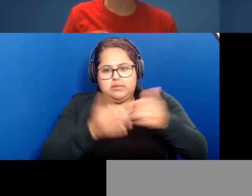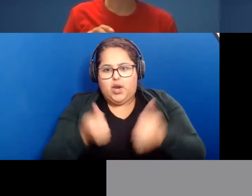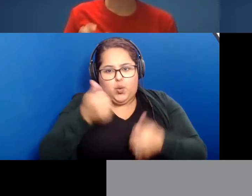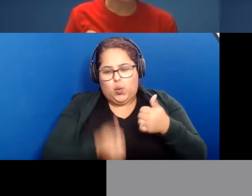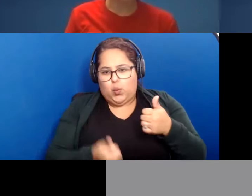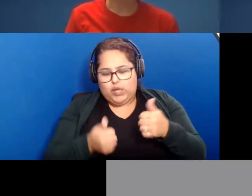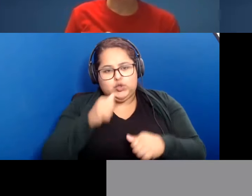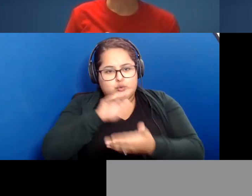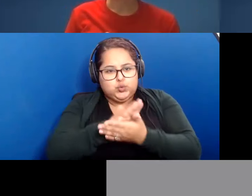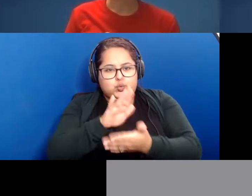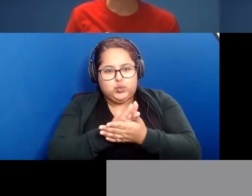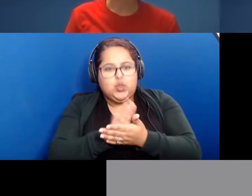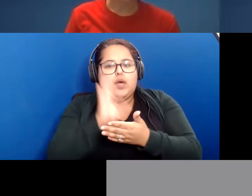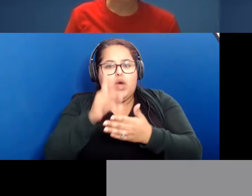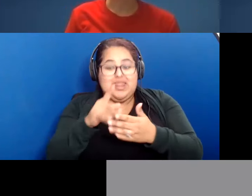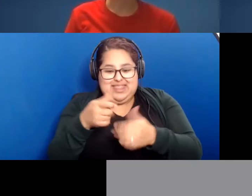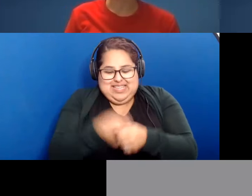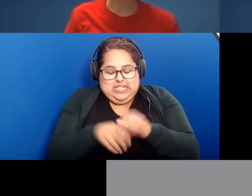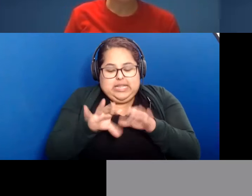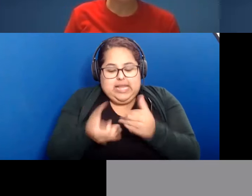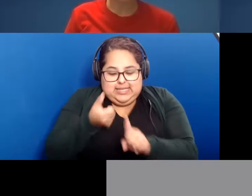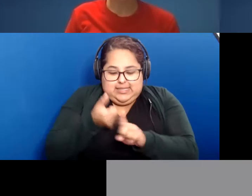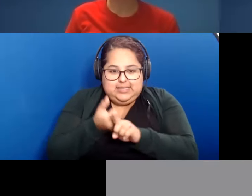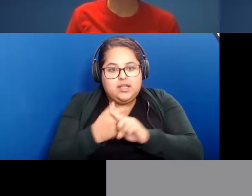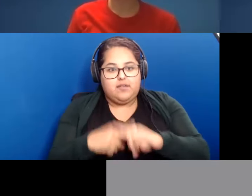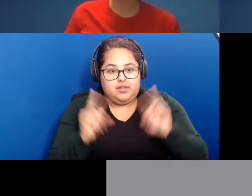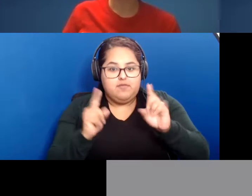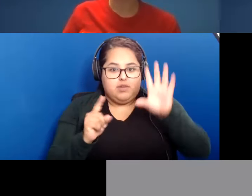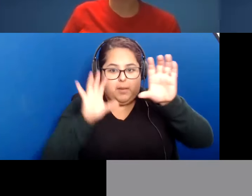there will be a different tile. So they will all show in your same Canvas.